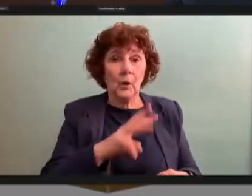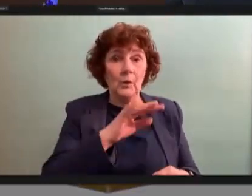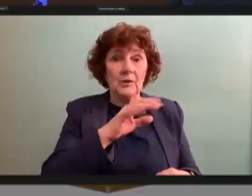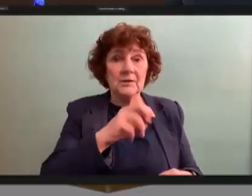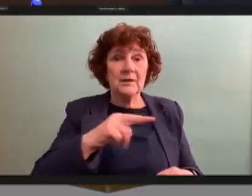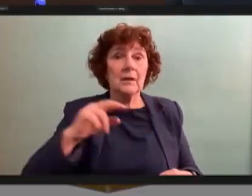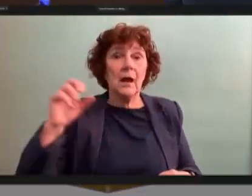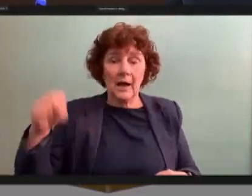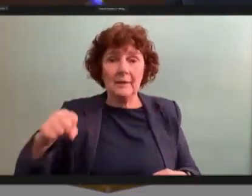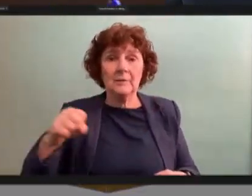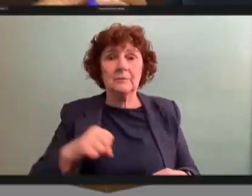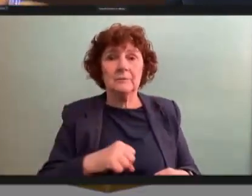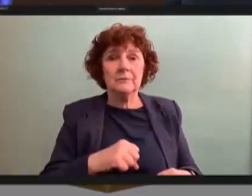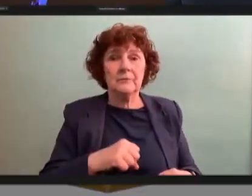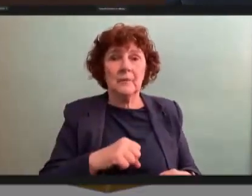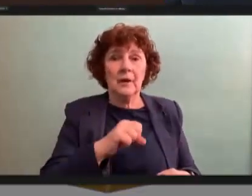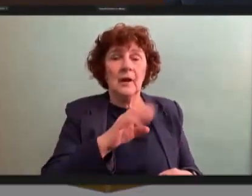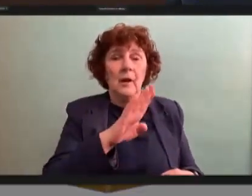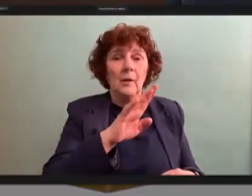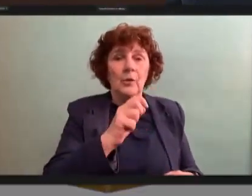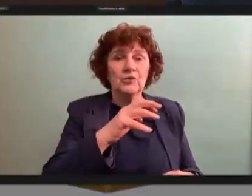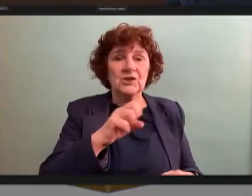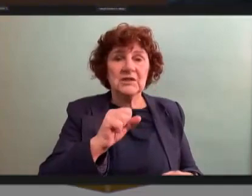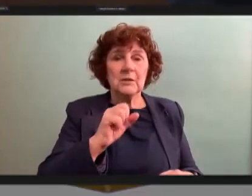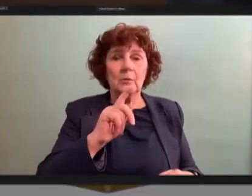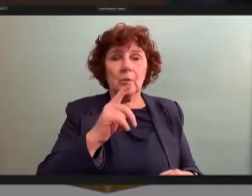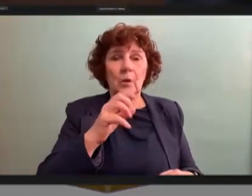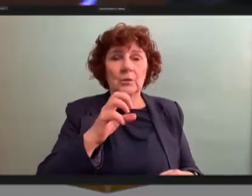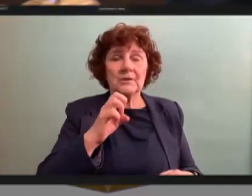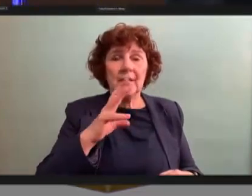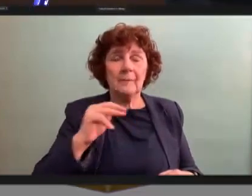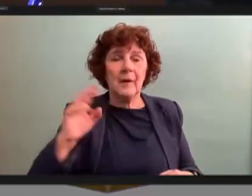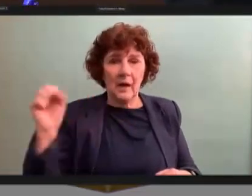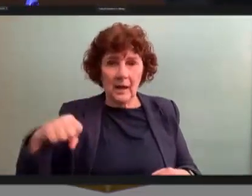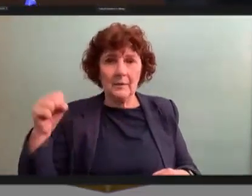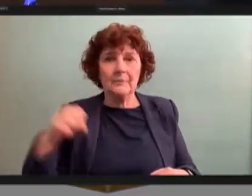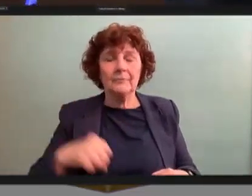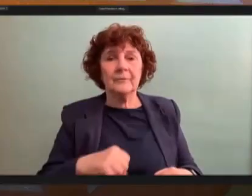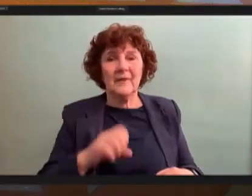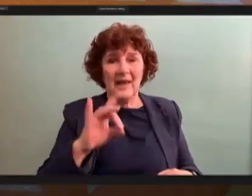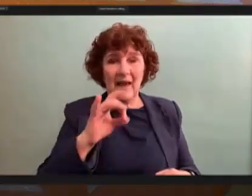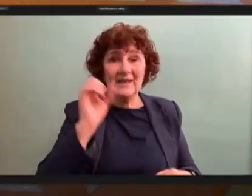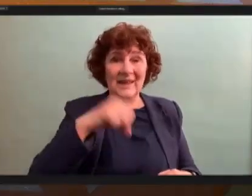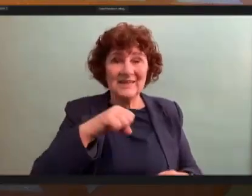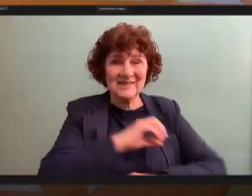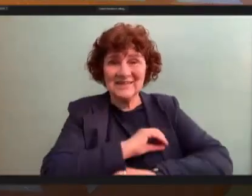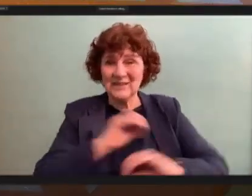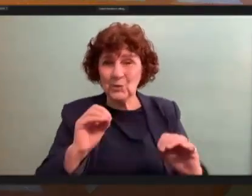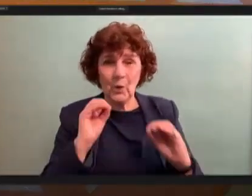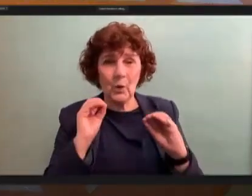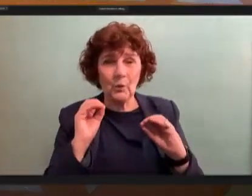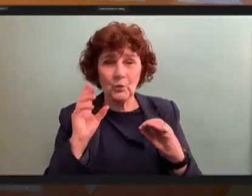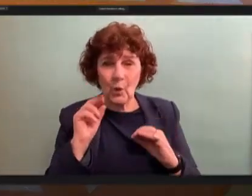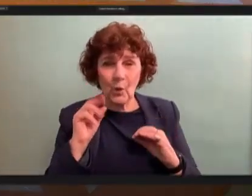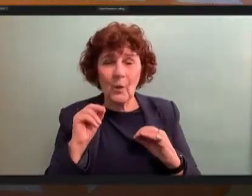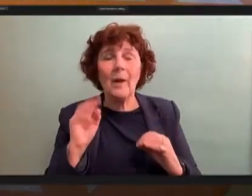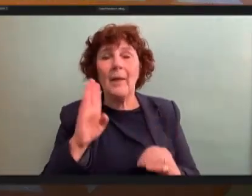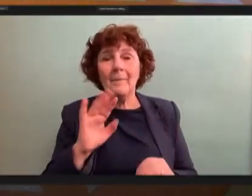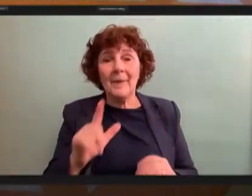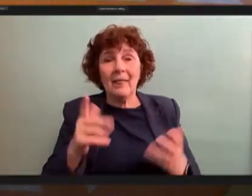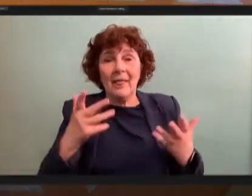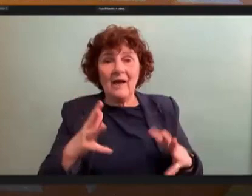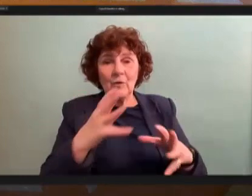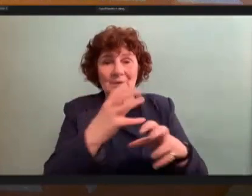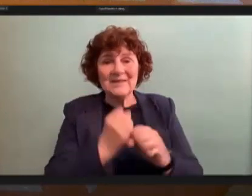Aye. Reverend Burgess Pro Tem. Aye. 8 ayes, 0 noes. The bill, having received the legally